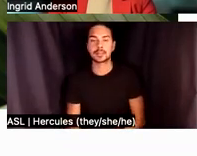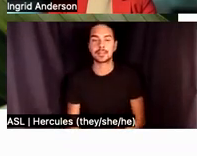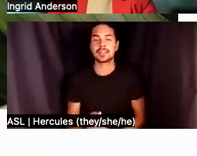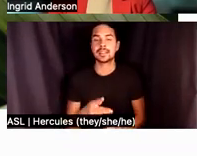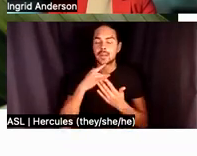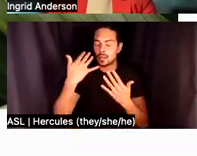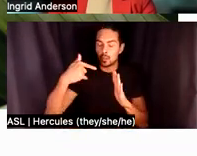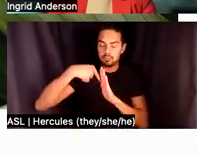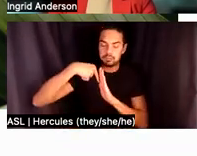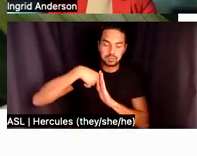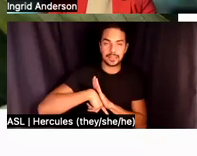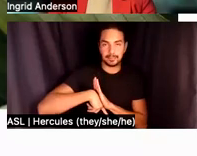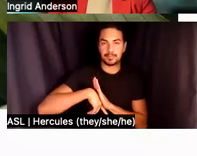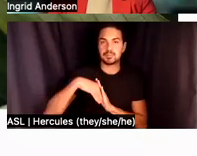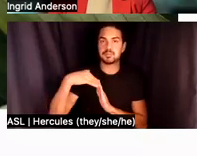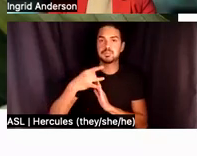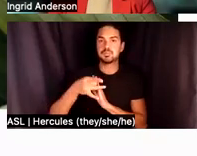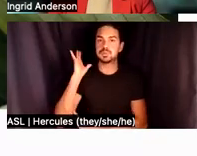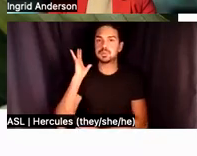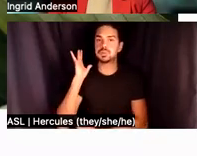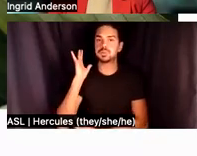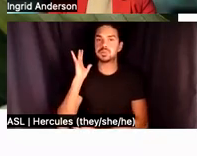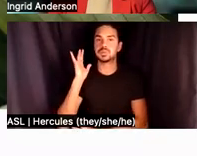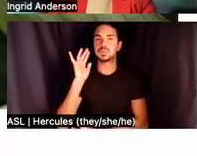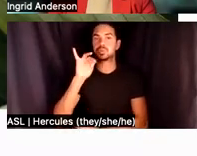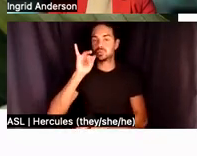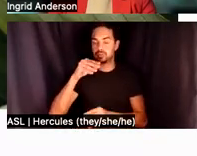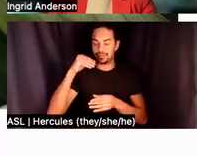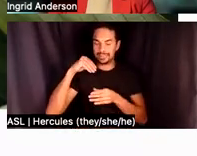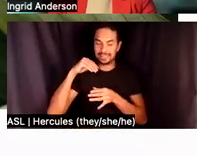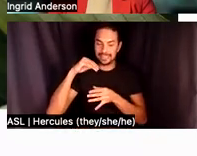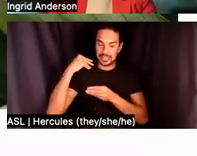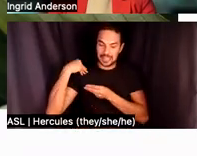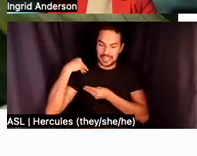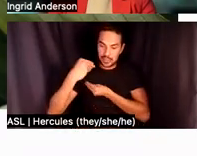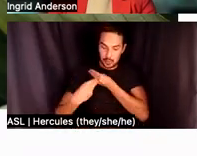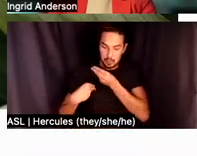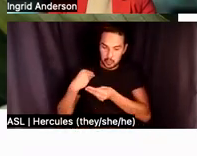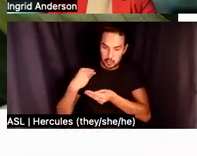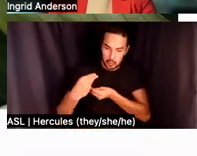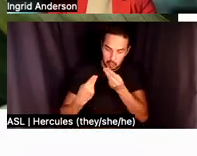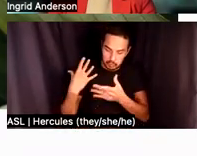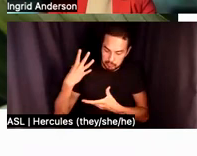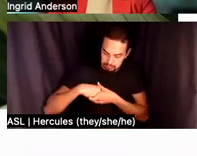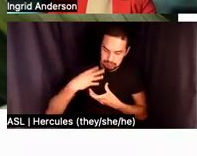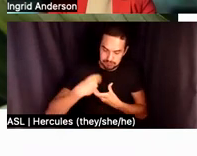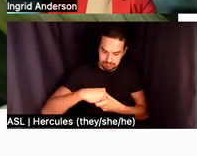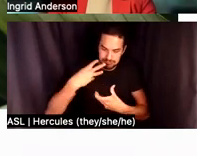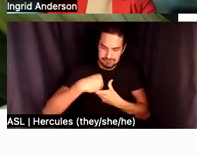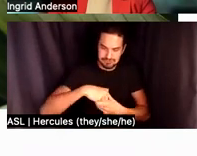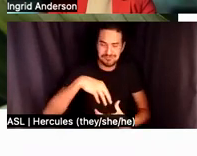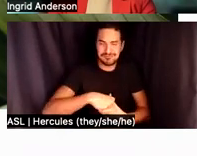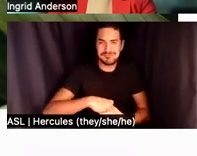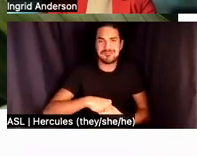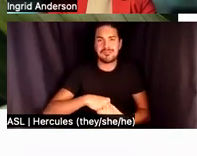deep. But like that intergenerational trauma is like very real, and we see it